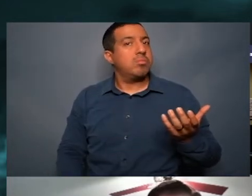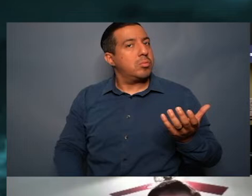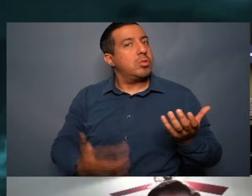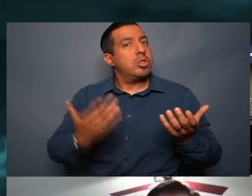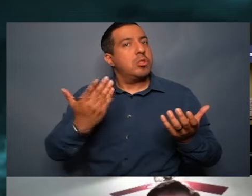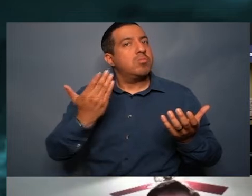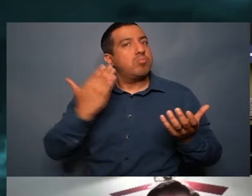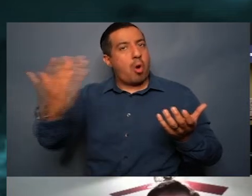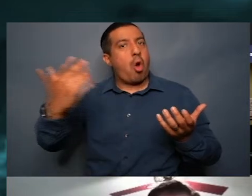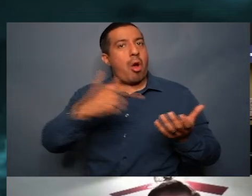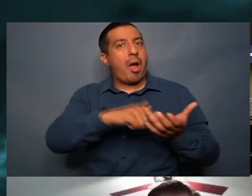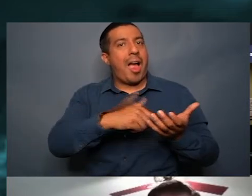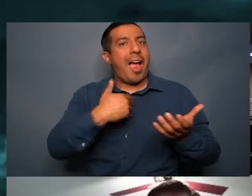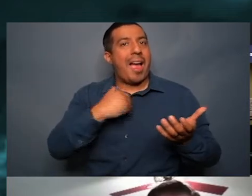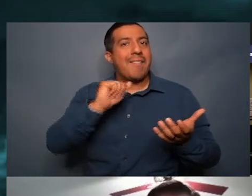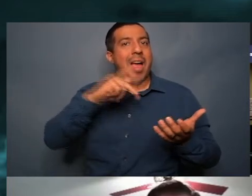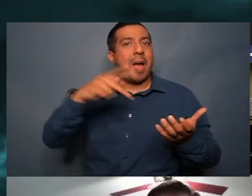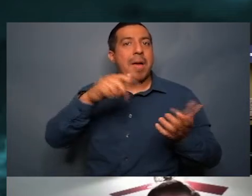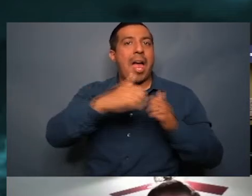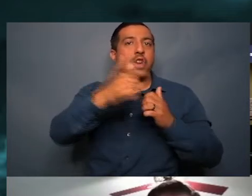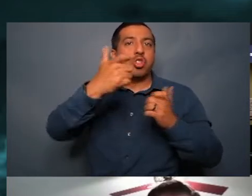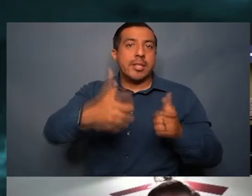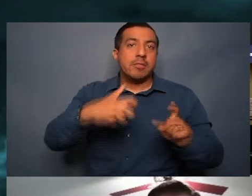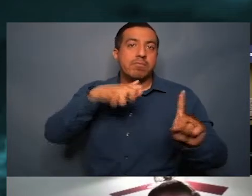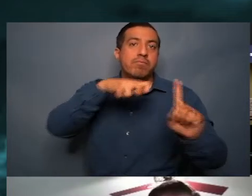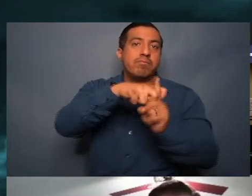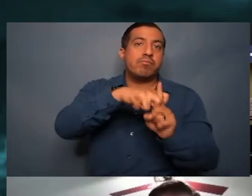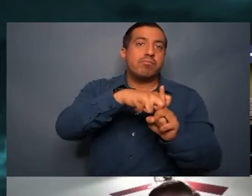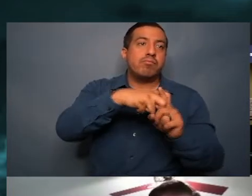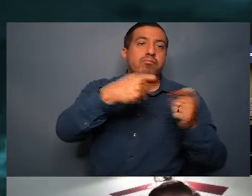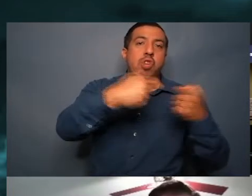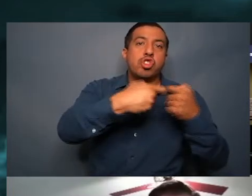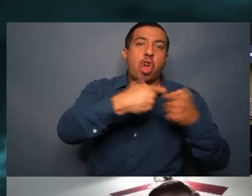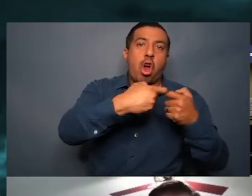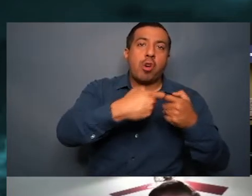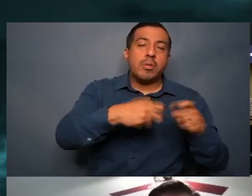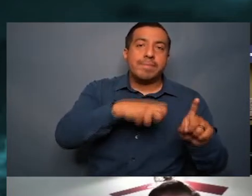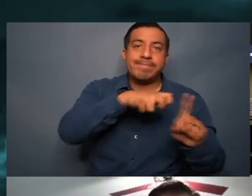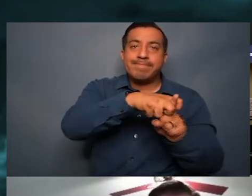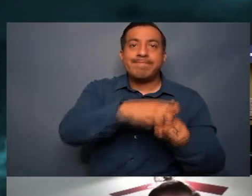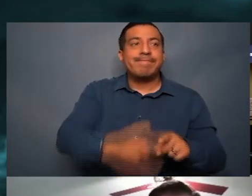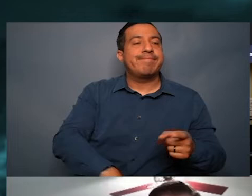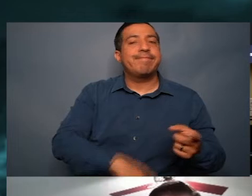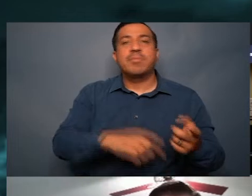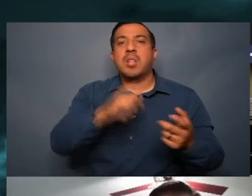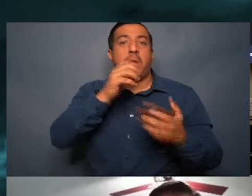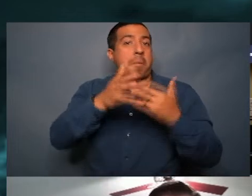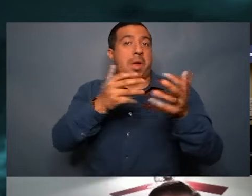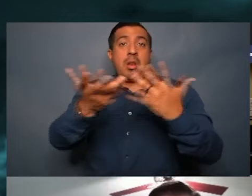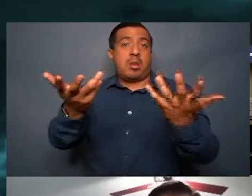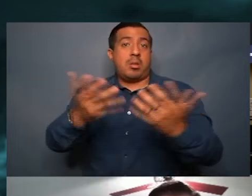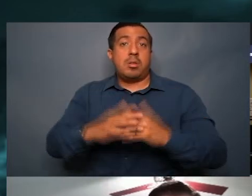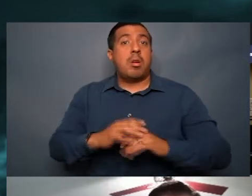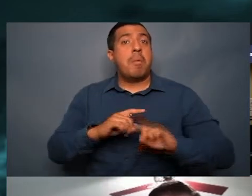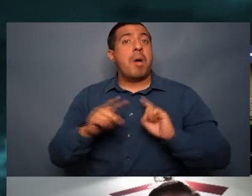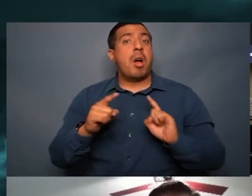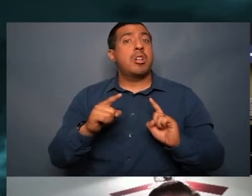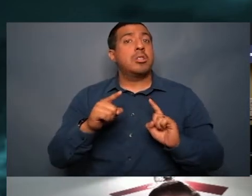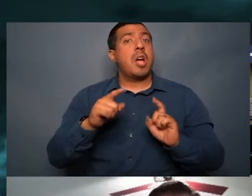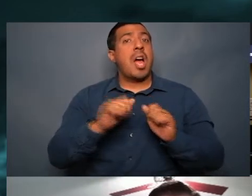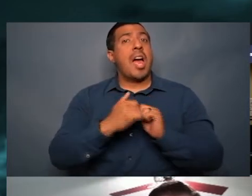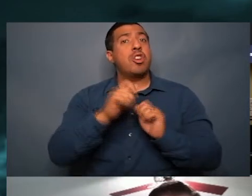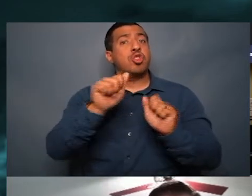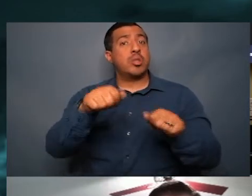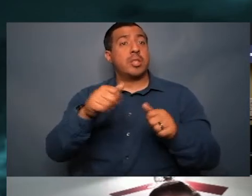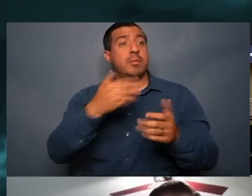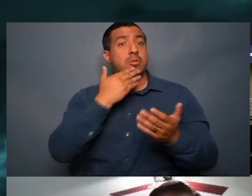definitely make sure you have the way to charge your phone. Whether, I don't care even how you do that, but anything that you can do to keep that